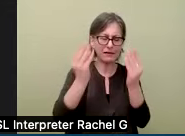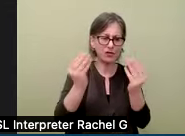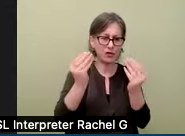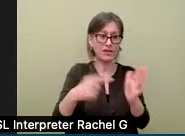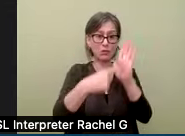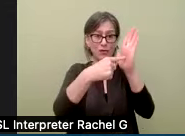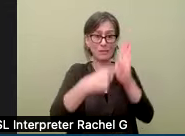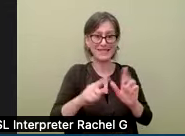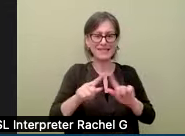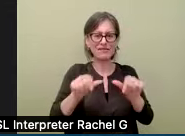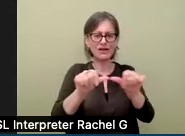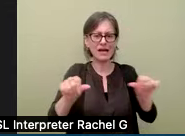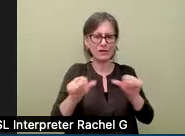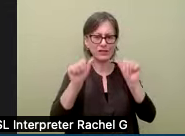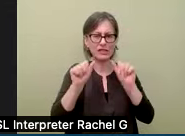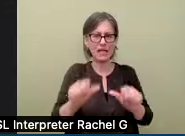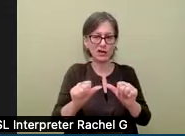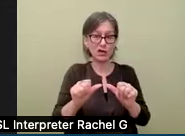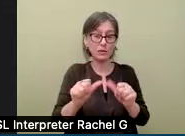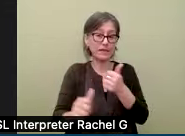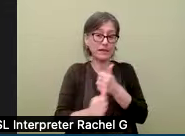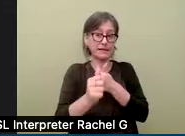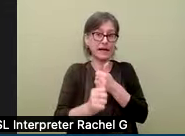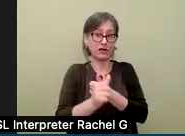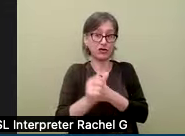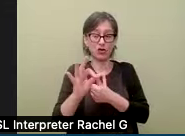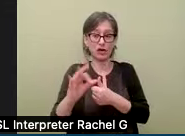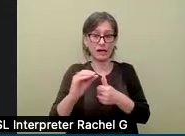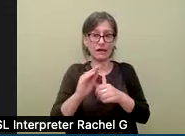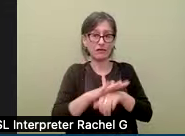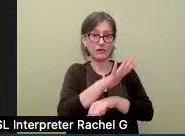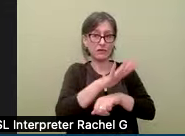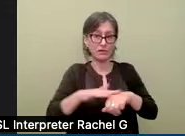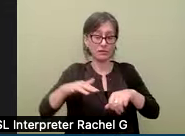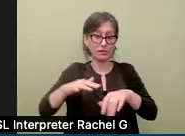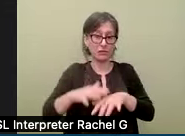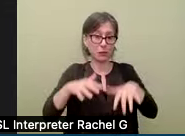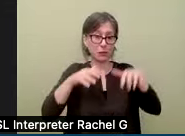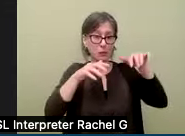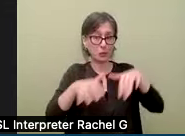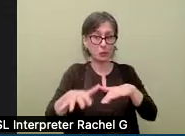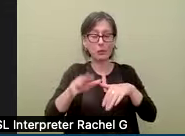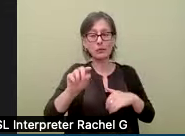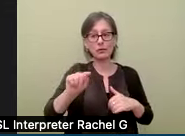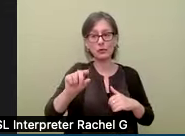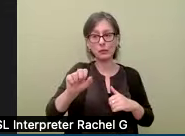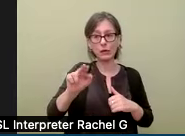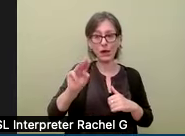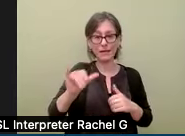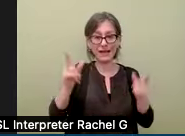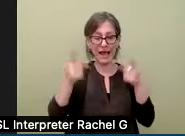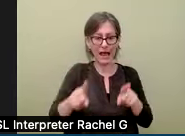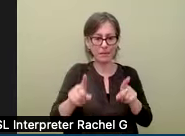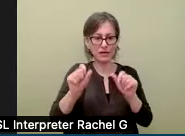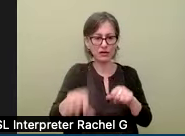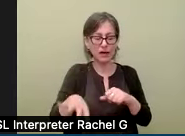represent areas that could be exposed to tsunami hazards. Locate where you live, work, or visit by using the Find Address